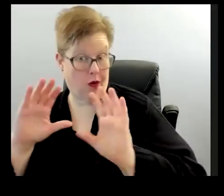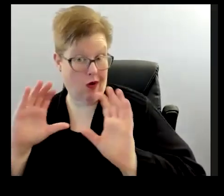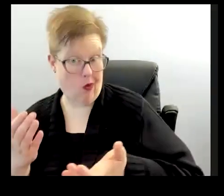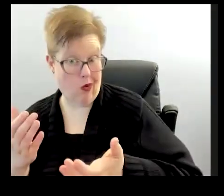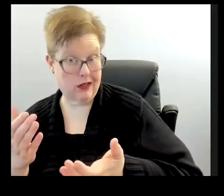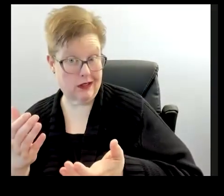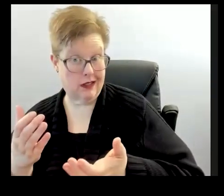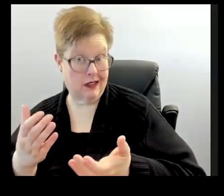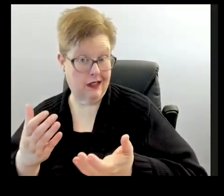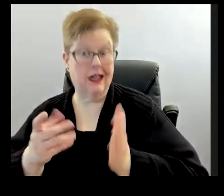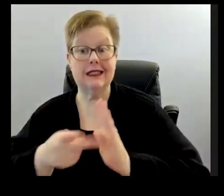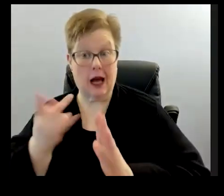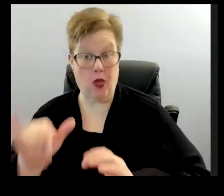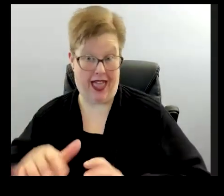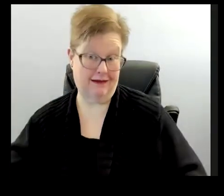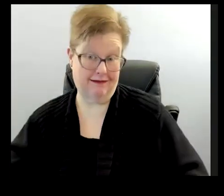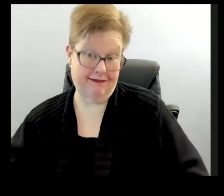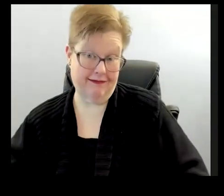course, double that.